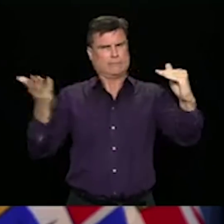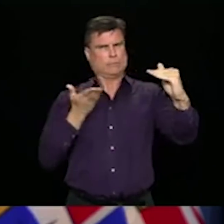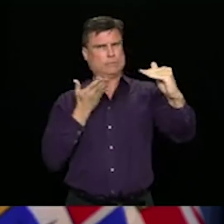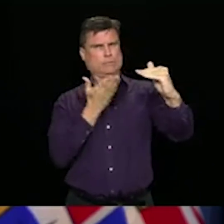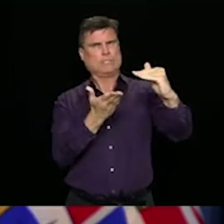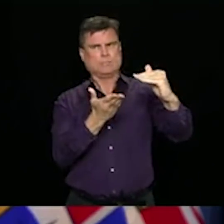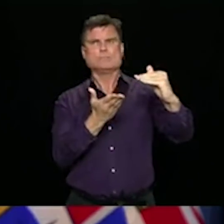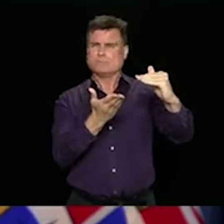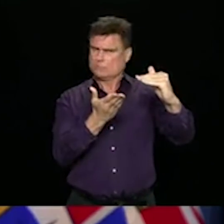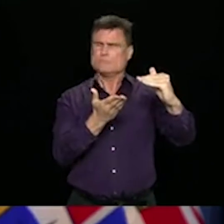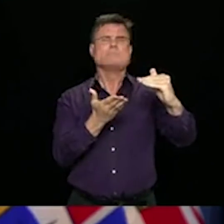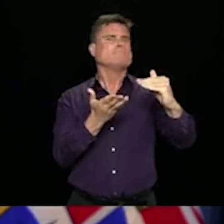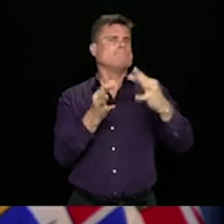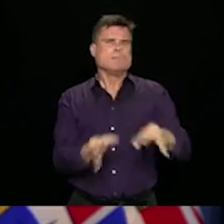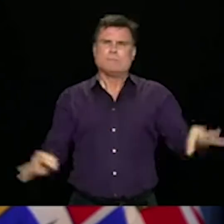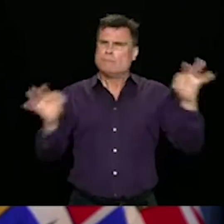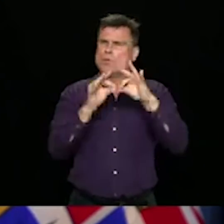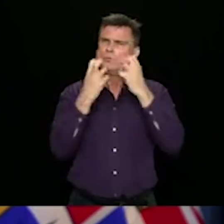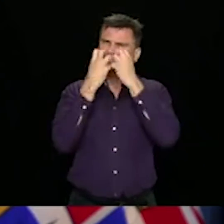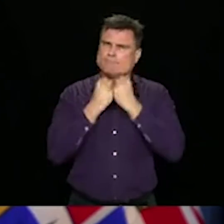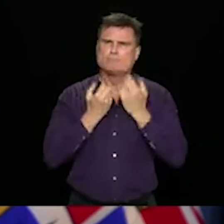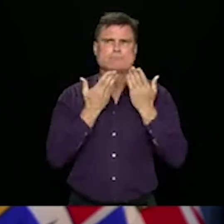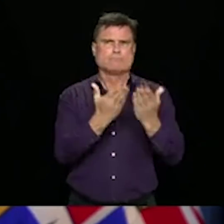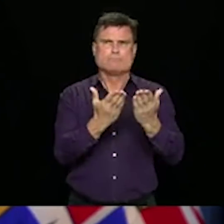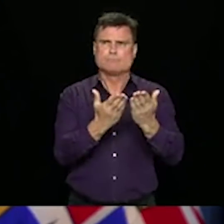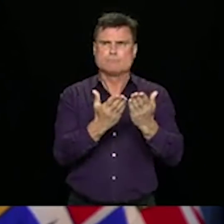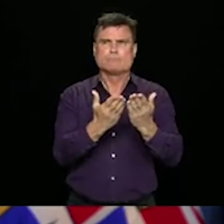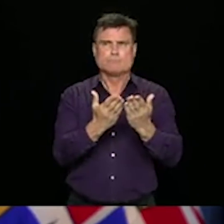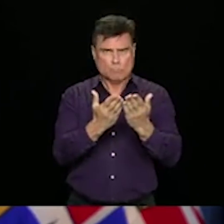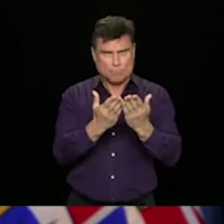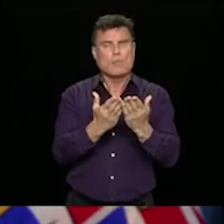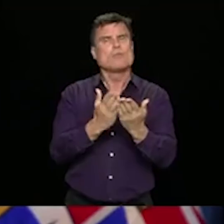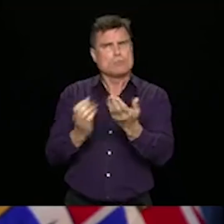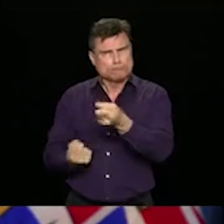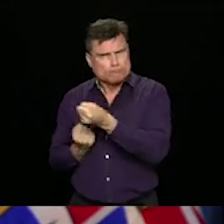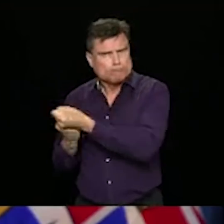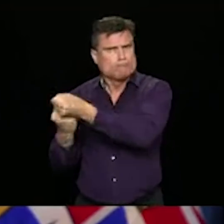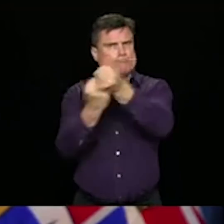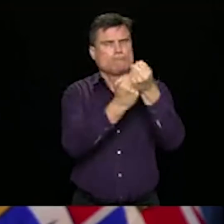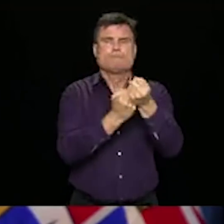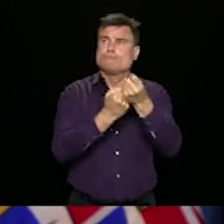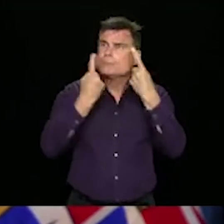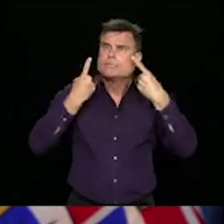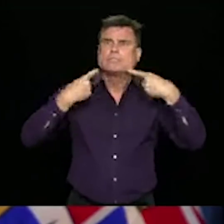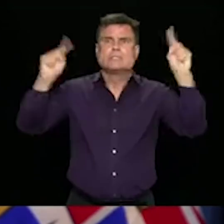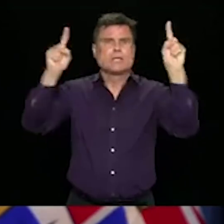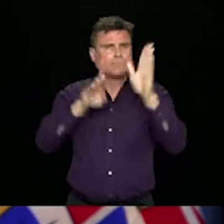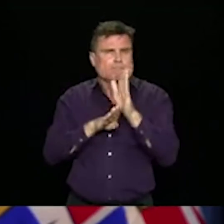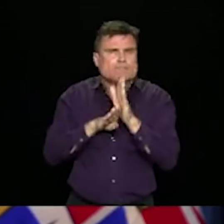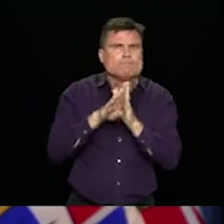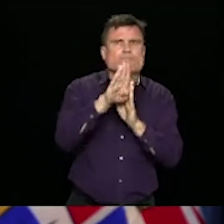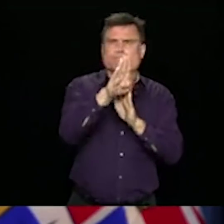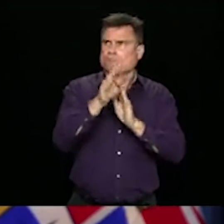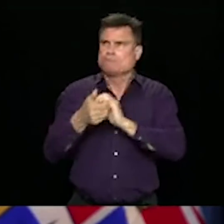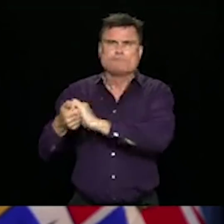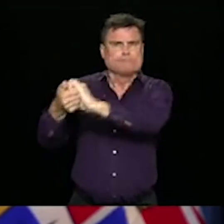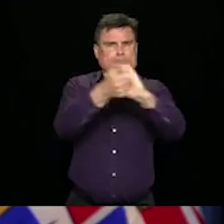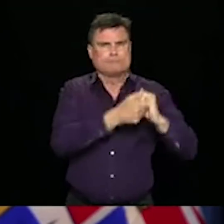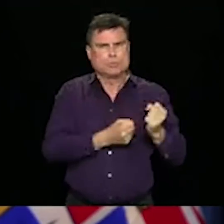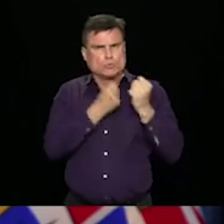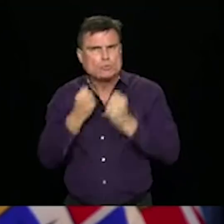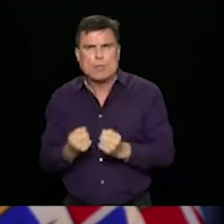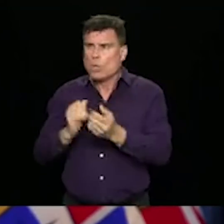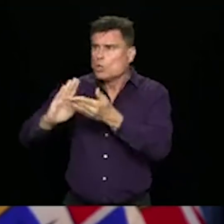and promote these values, and I commit to speaking up to oppose racism and hate in all